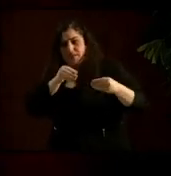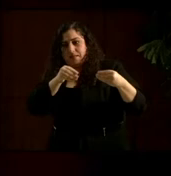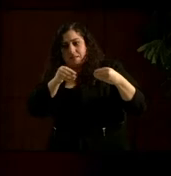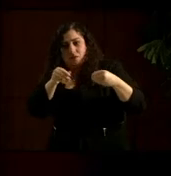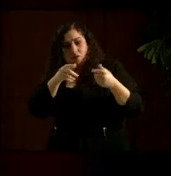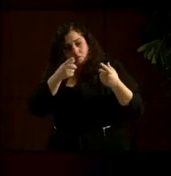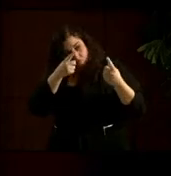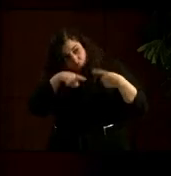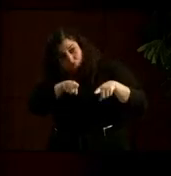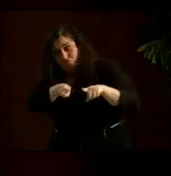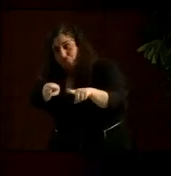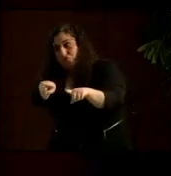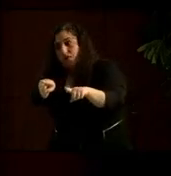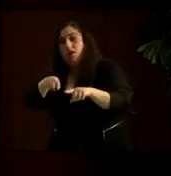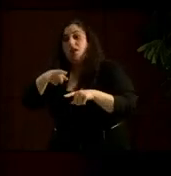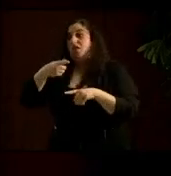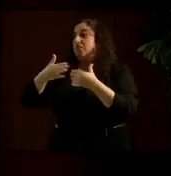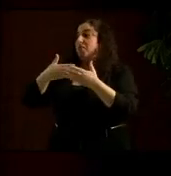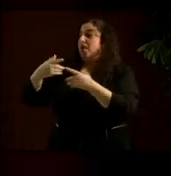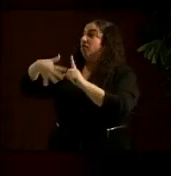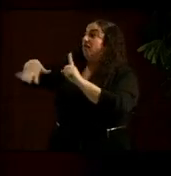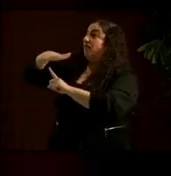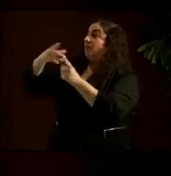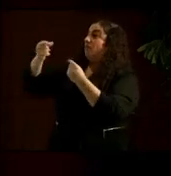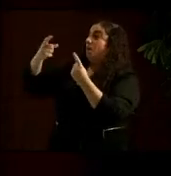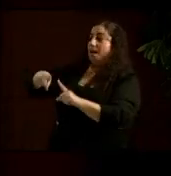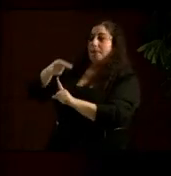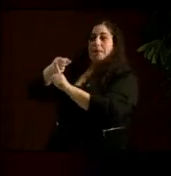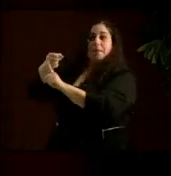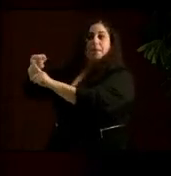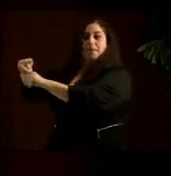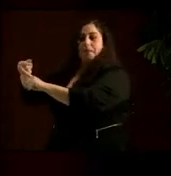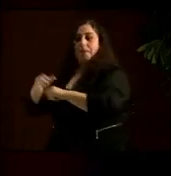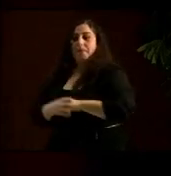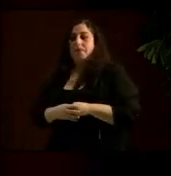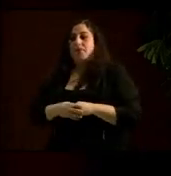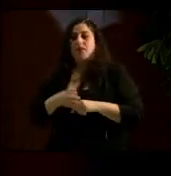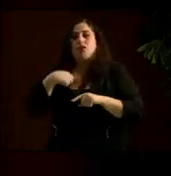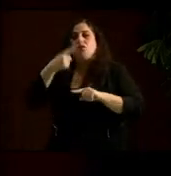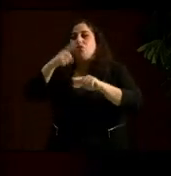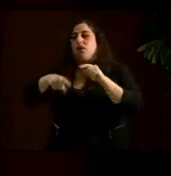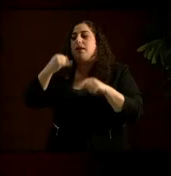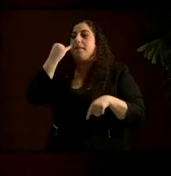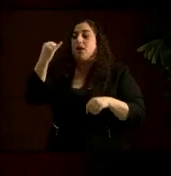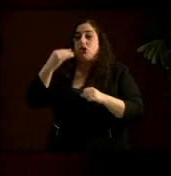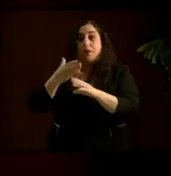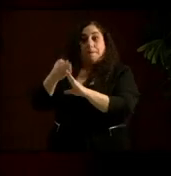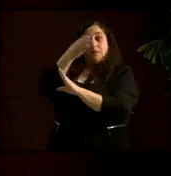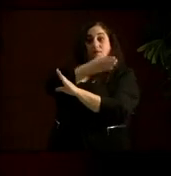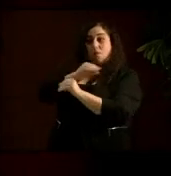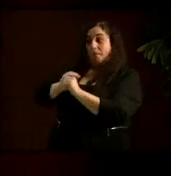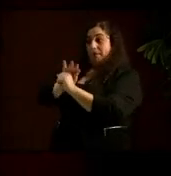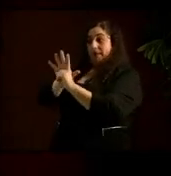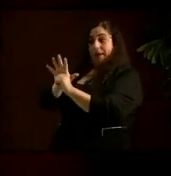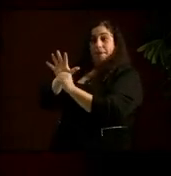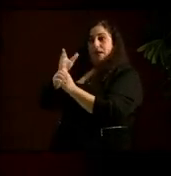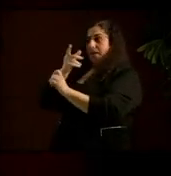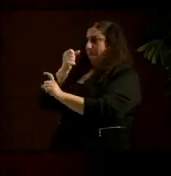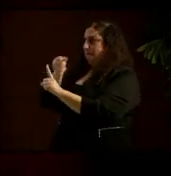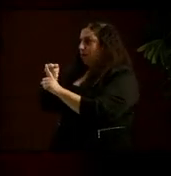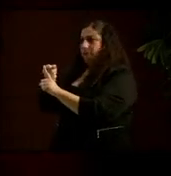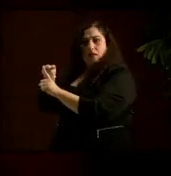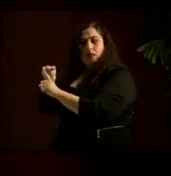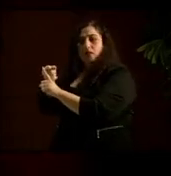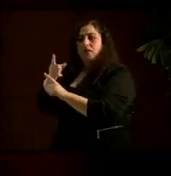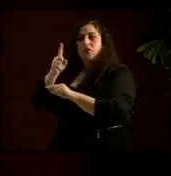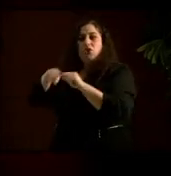work and teaching in ways we could not have imagined before the pandemic. Consider for a moment the extraordinary partnership our 40-year-old